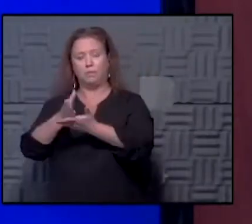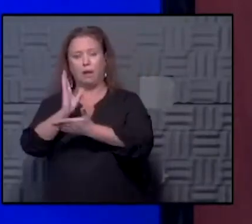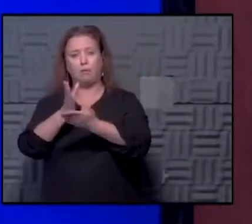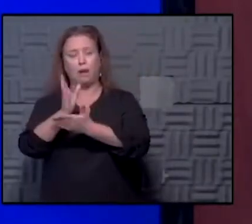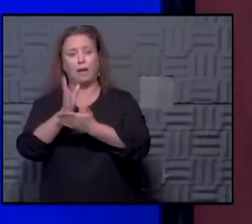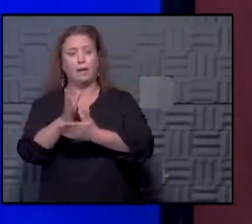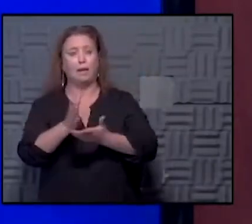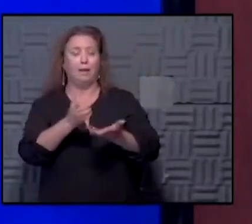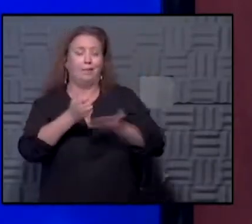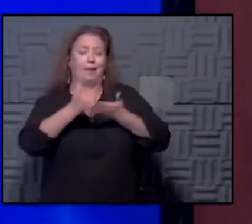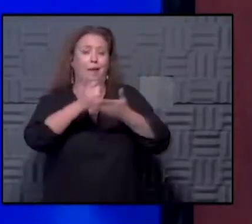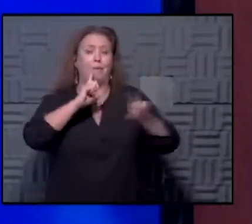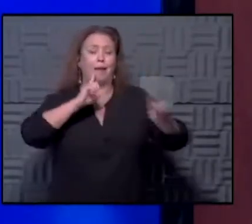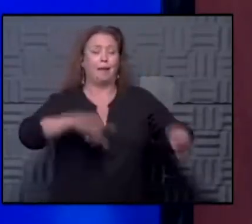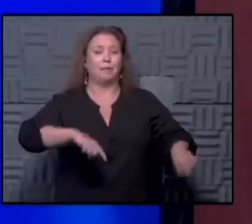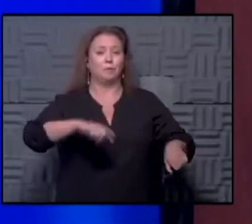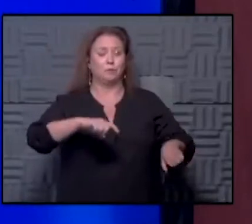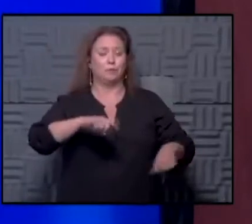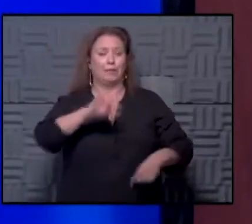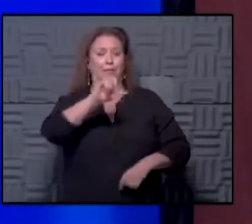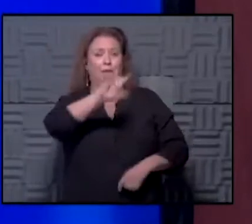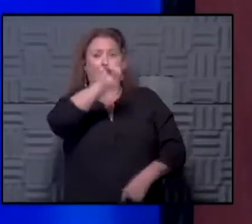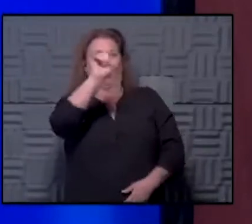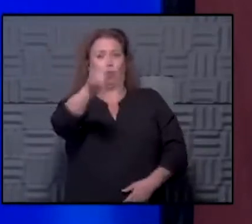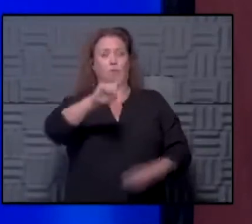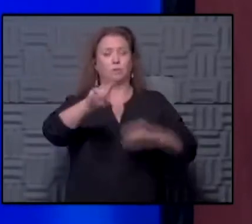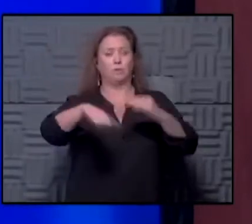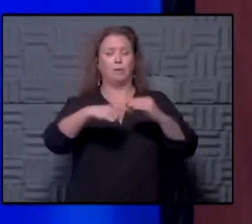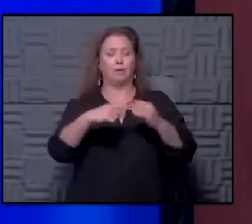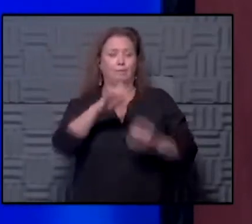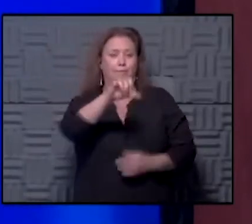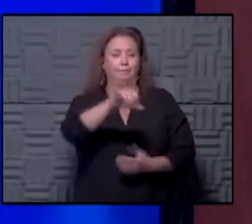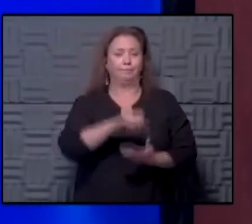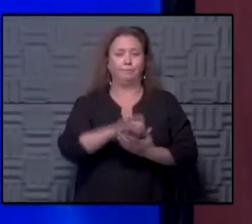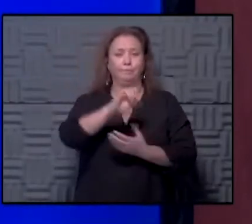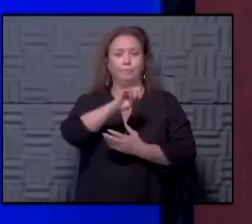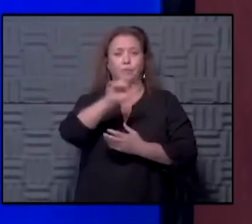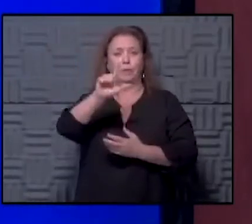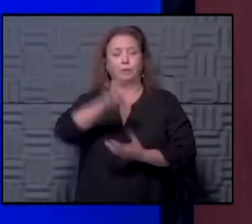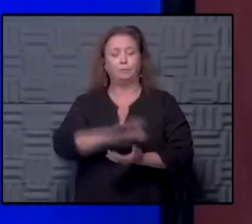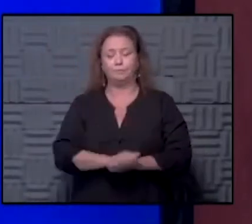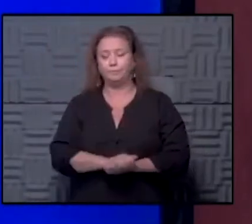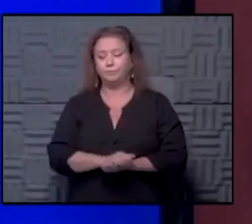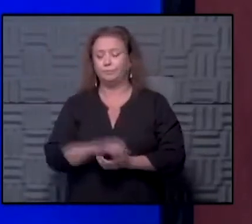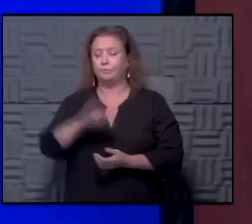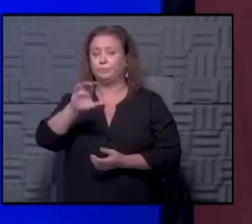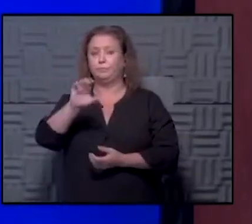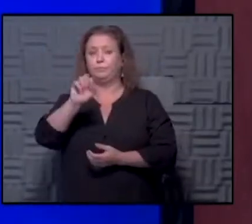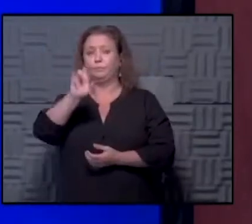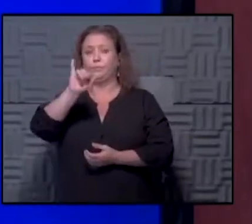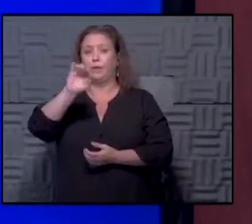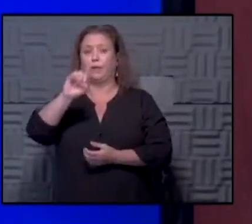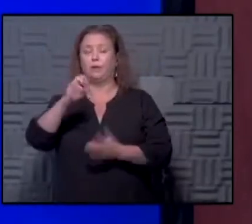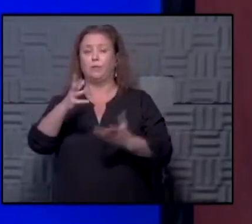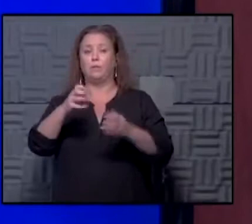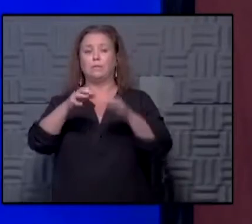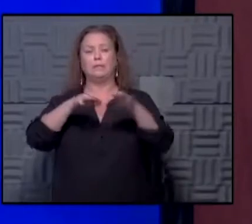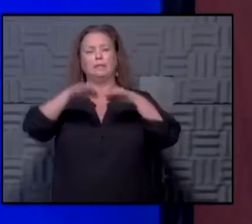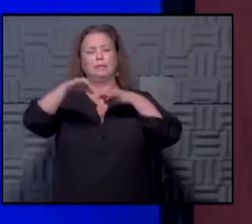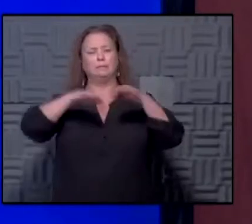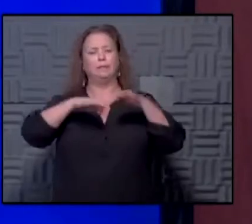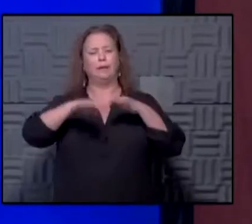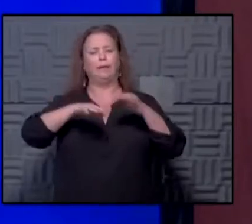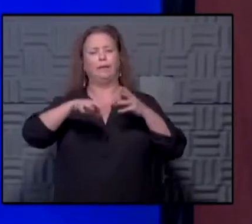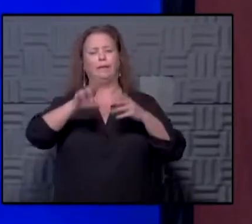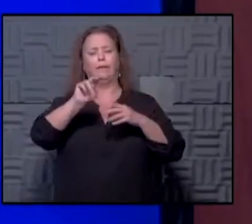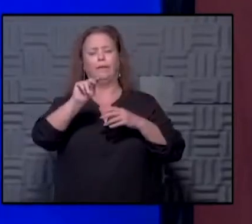that really helps answer that listener's question about what she asked. So, Jill, next question. Carrie wants to know if Dr. Norman can help her